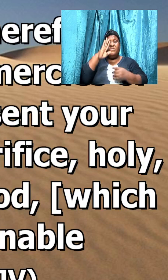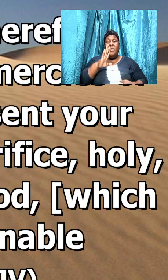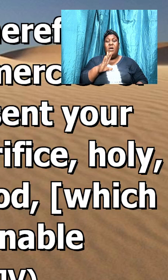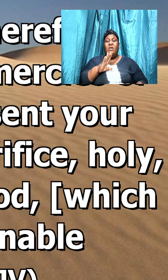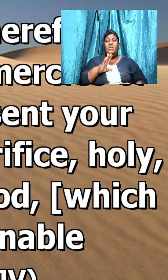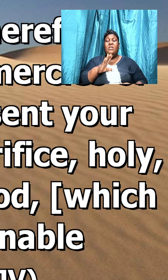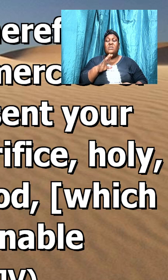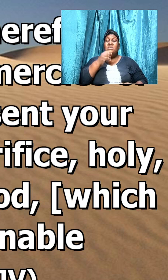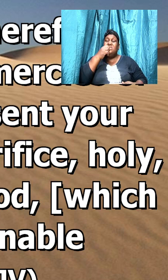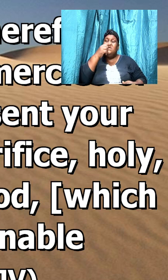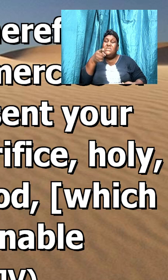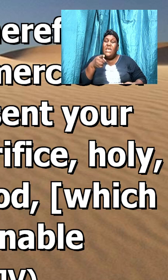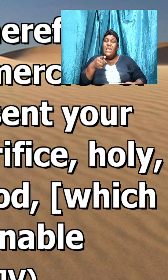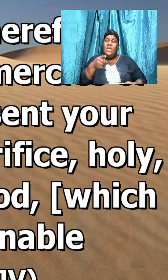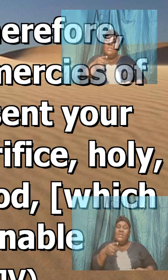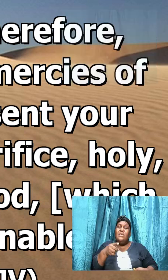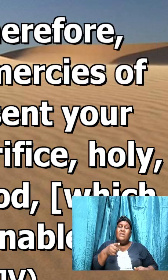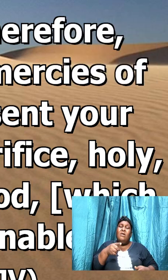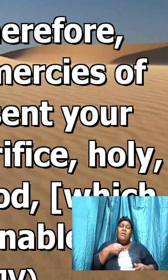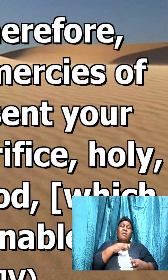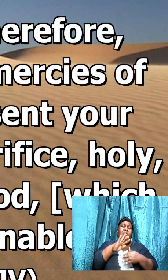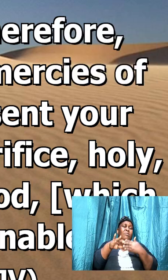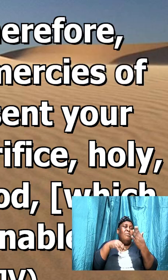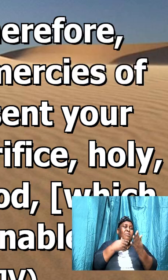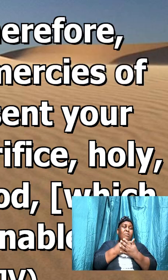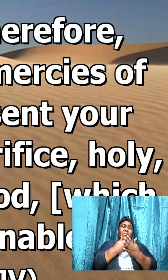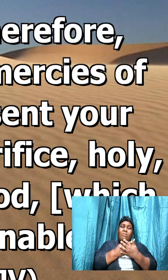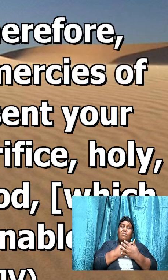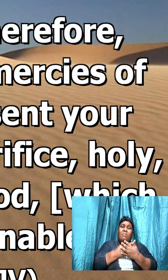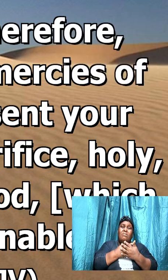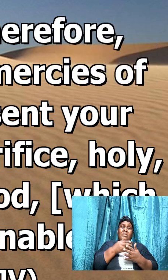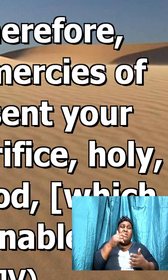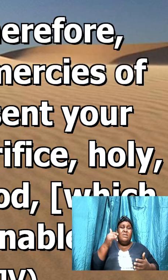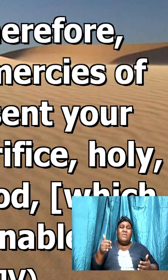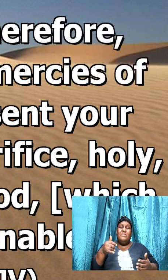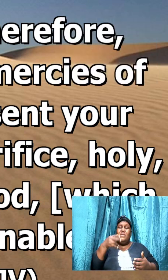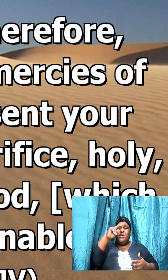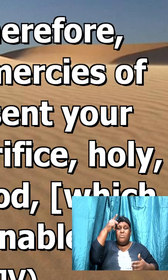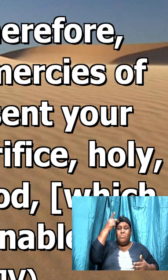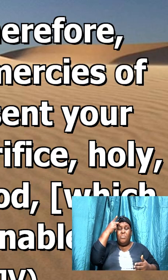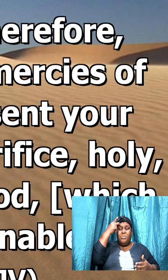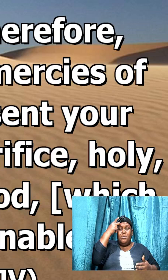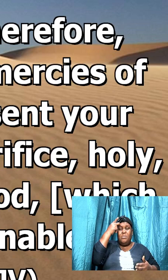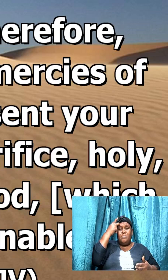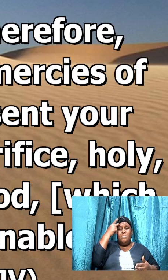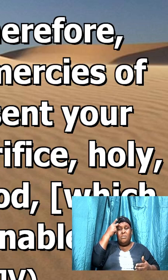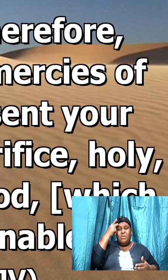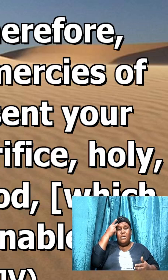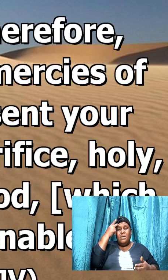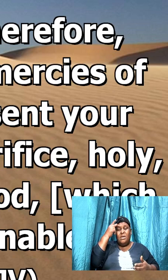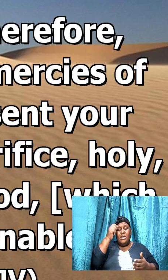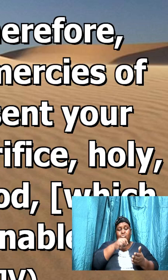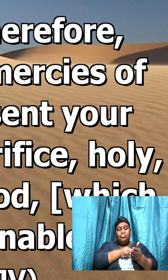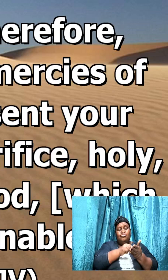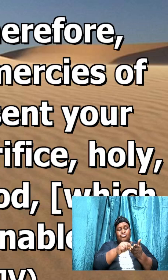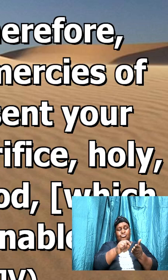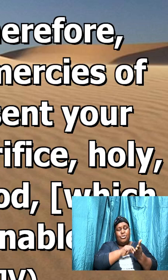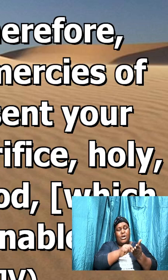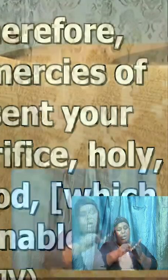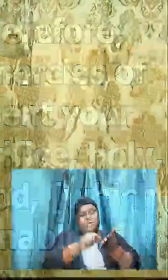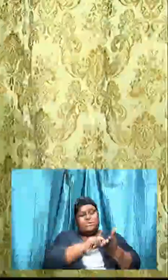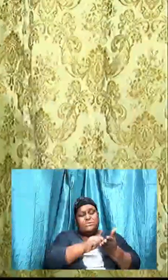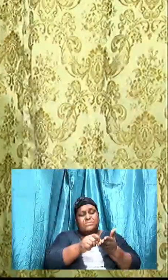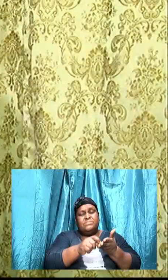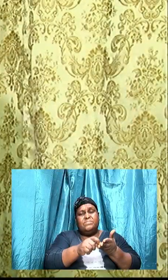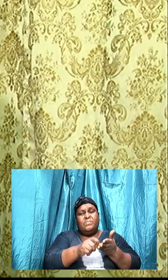at all that he has covered to date. He is now pulling at that. He's saying